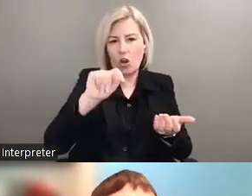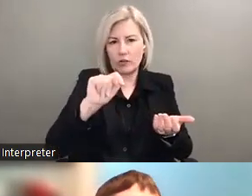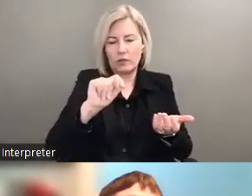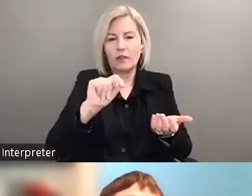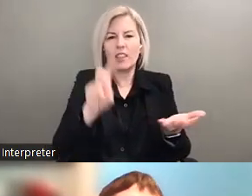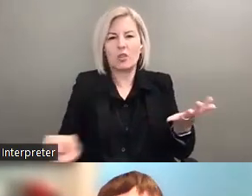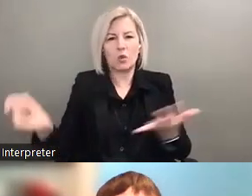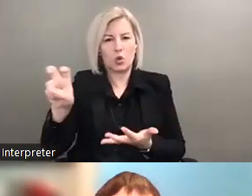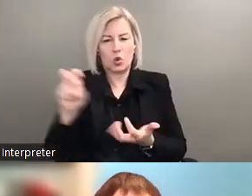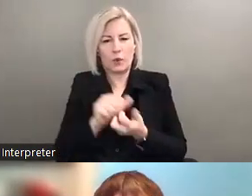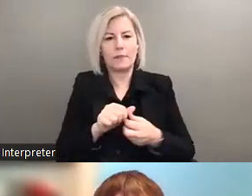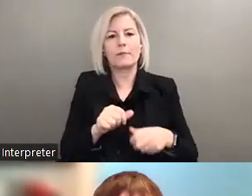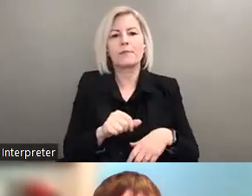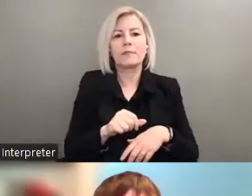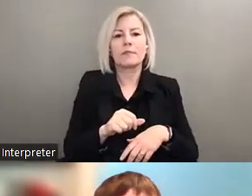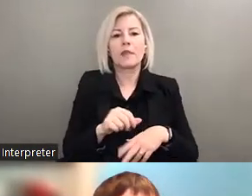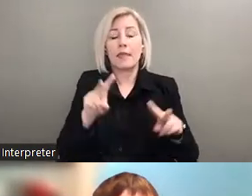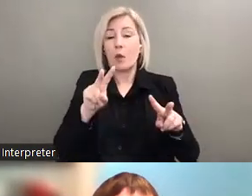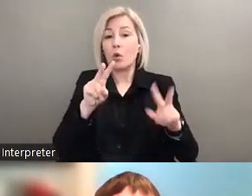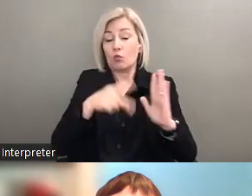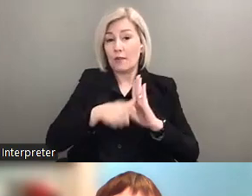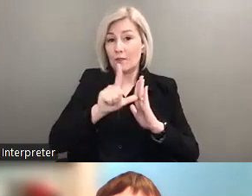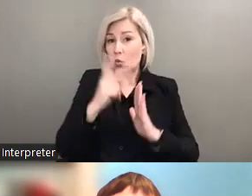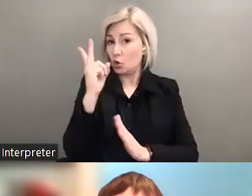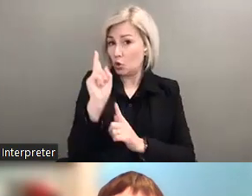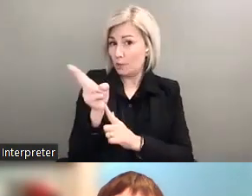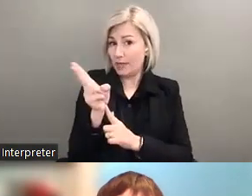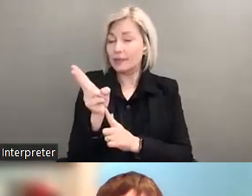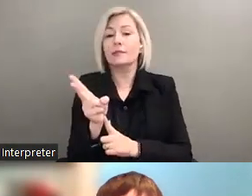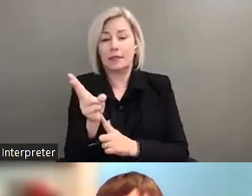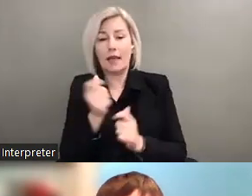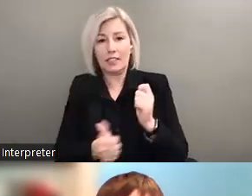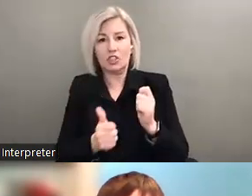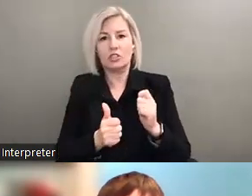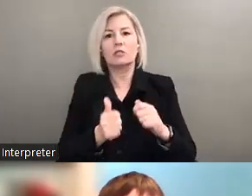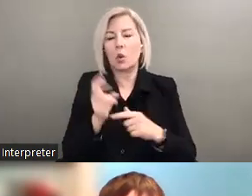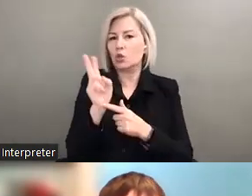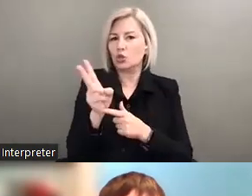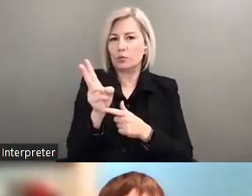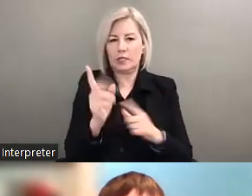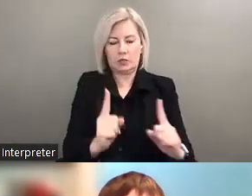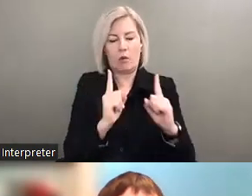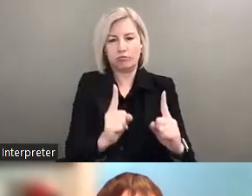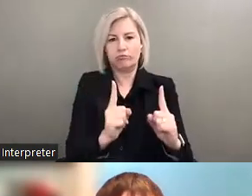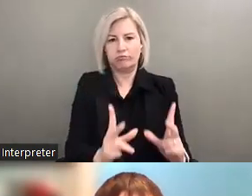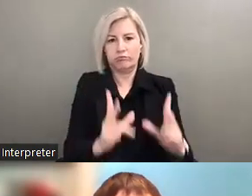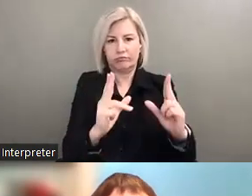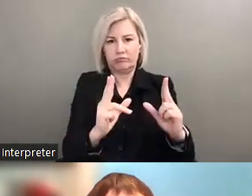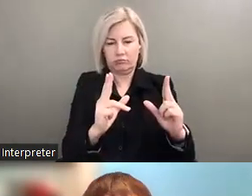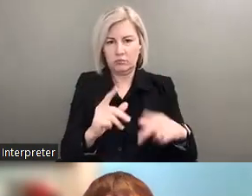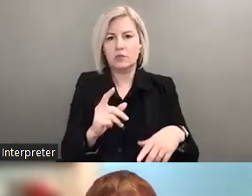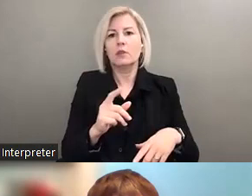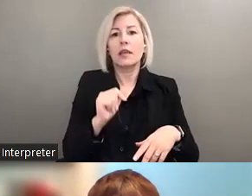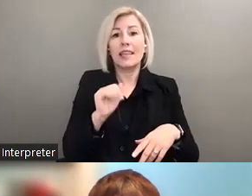Panelists will review 2 minutes of each work sample, so please include a 2-minute timestamp for panelists to review if your sample